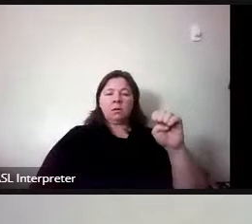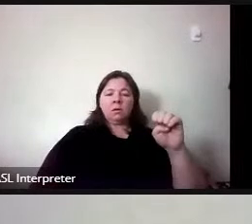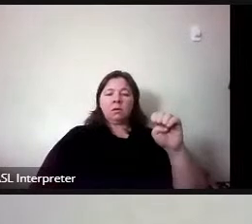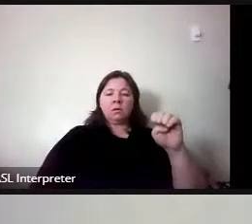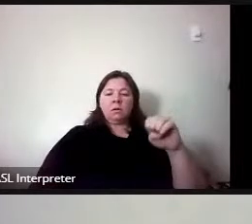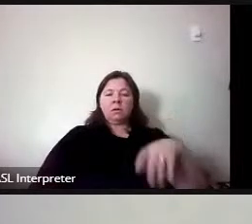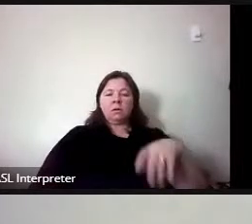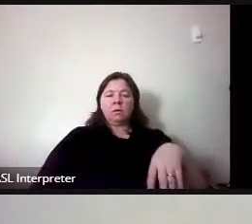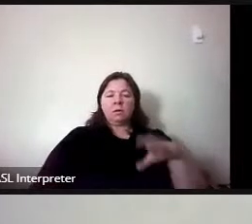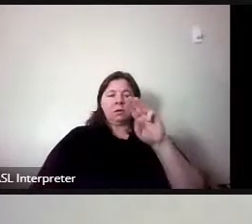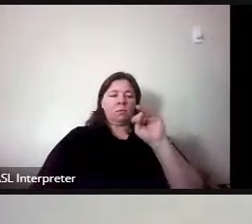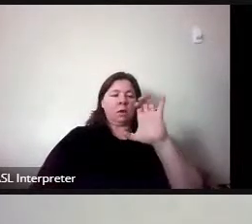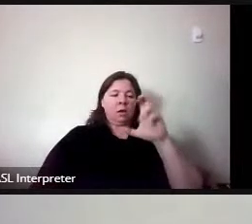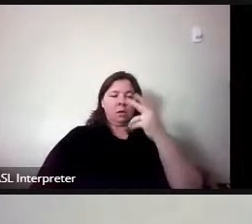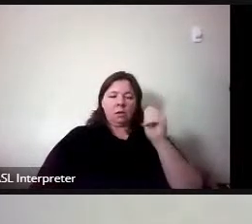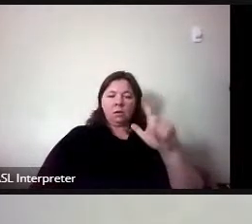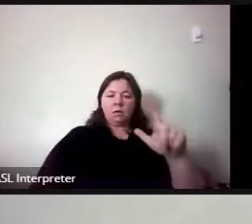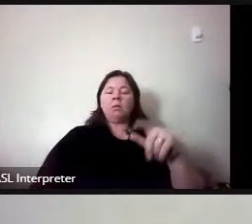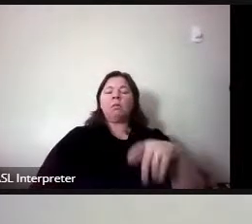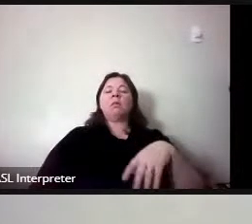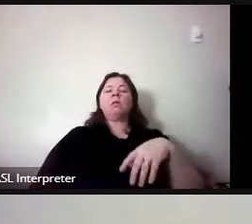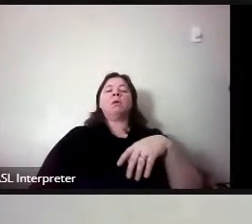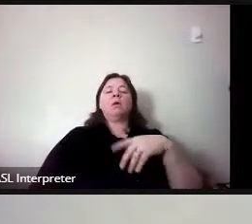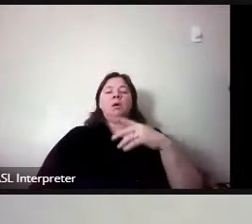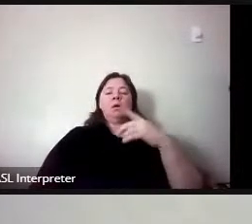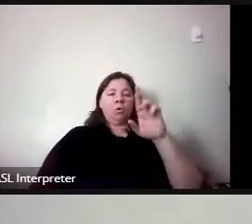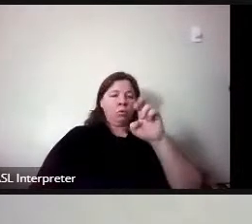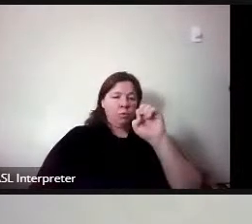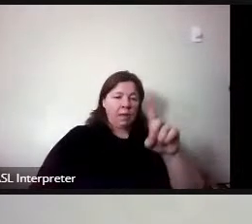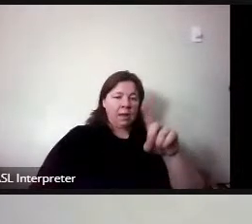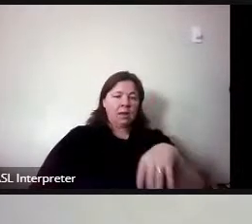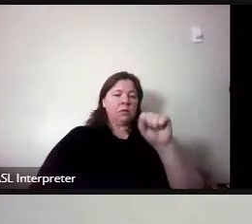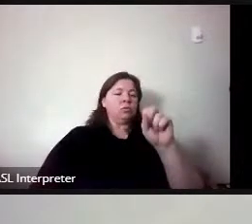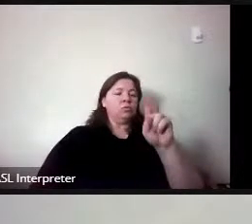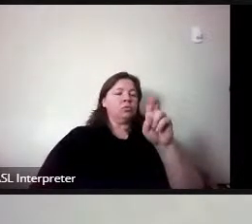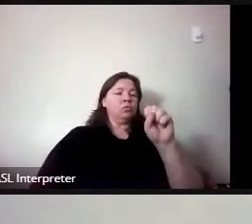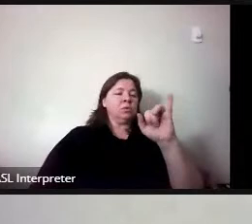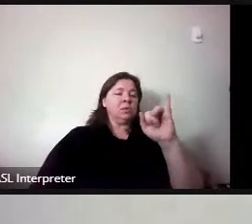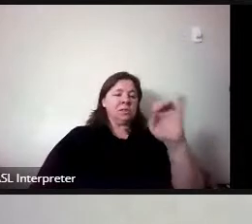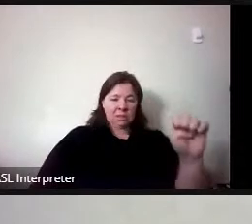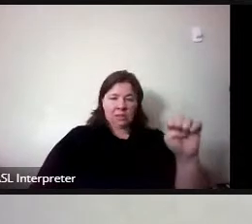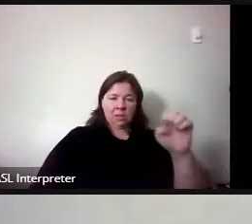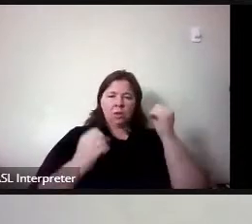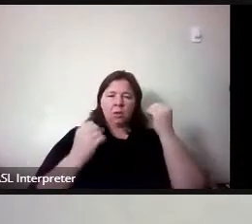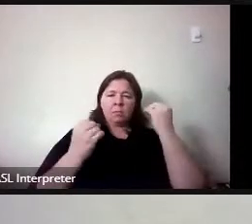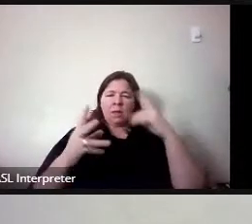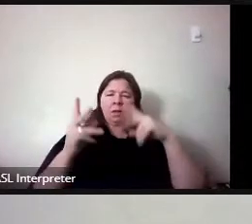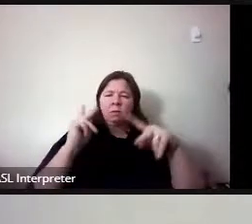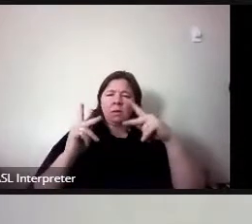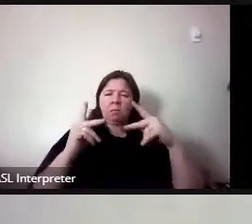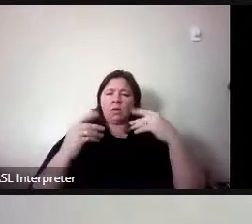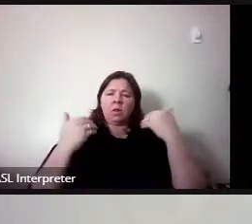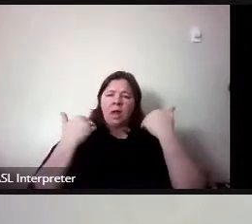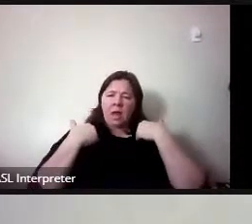such. But Red, Susie, all these people who